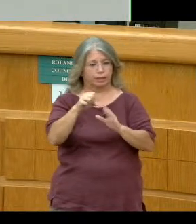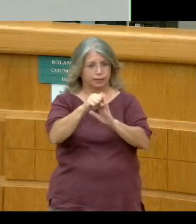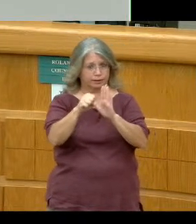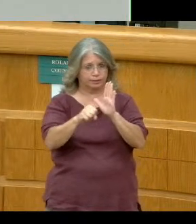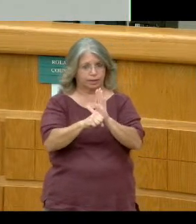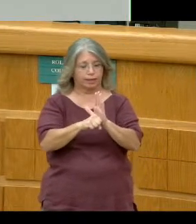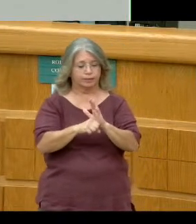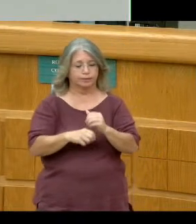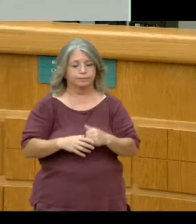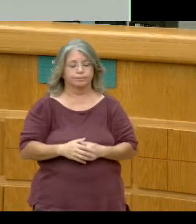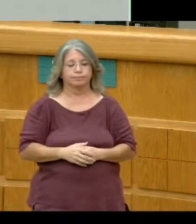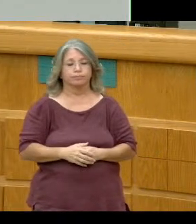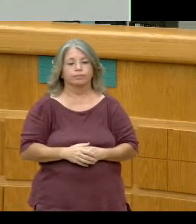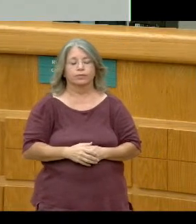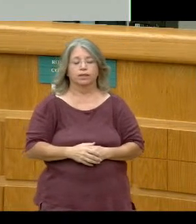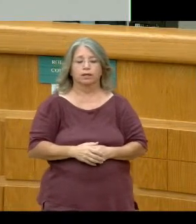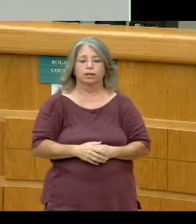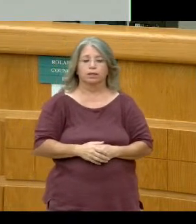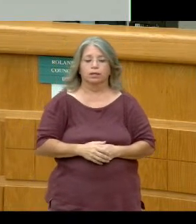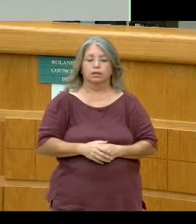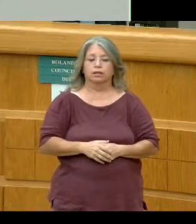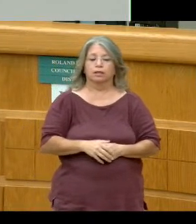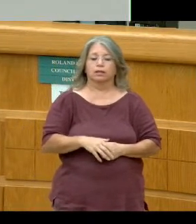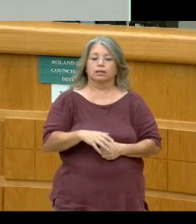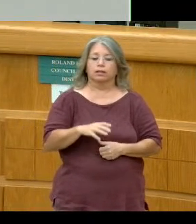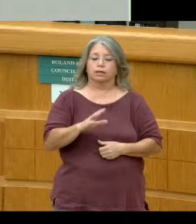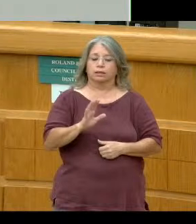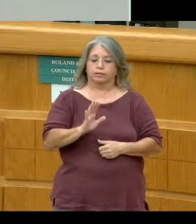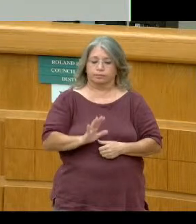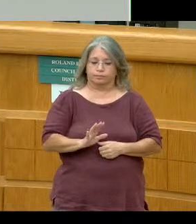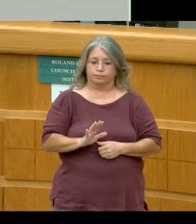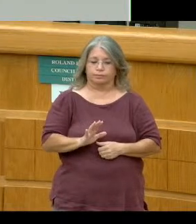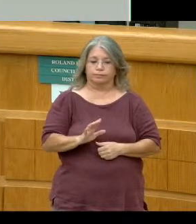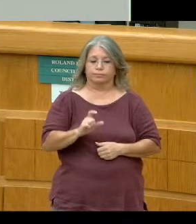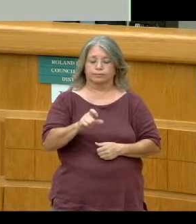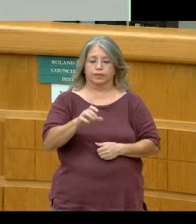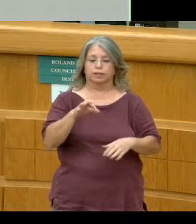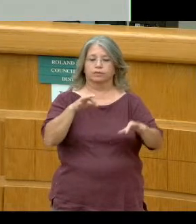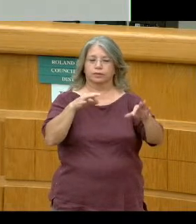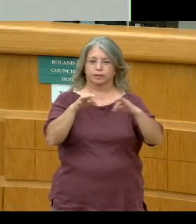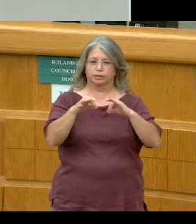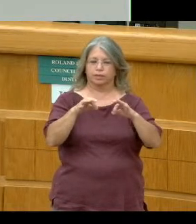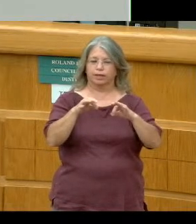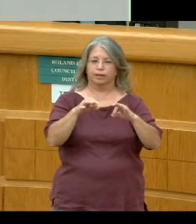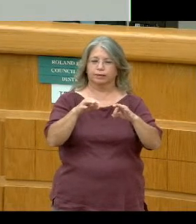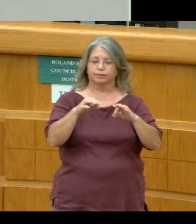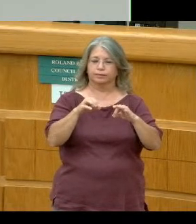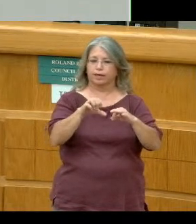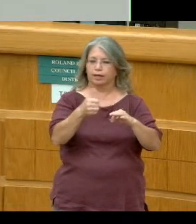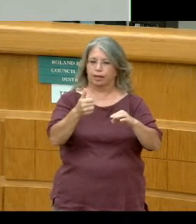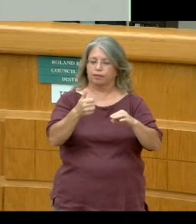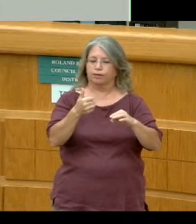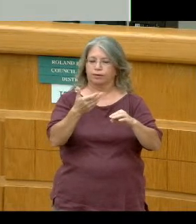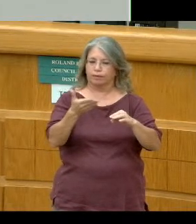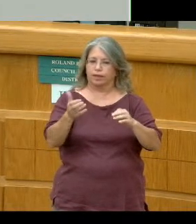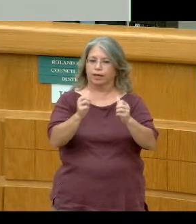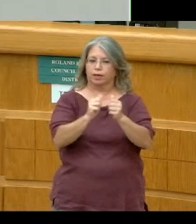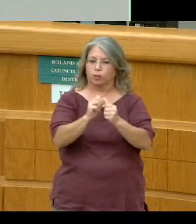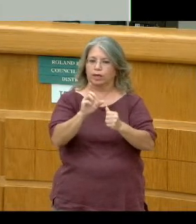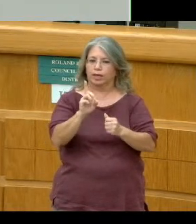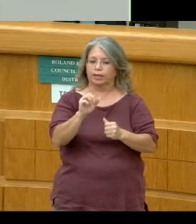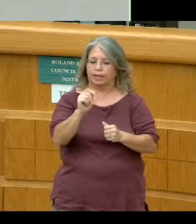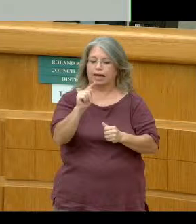now I need to, again, talk about another data issue that City Manager Zanoni started to